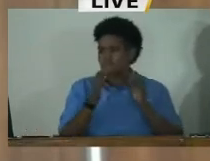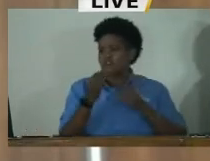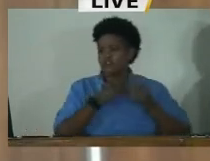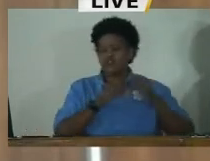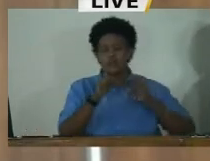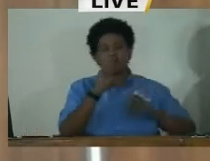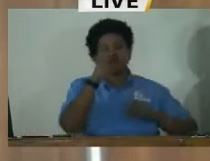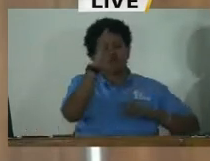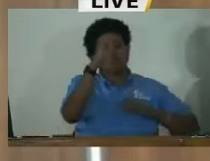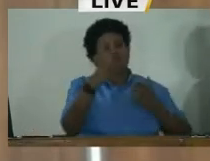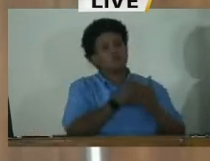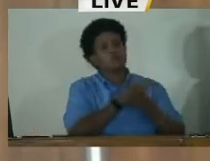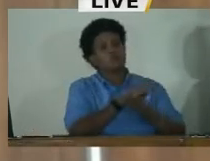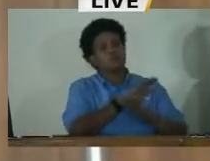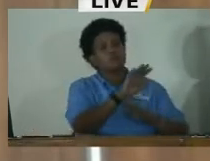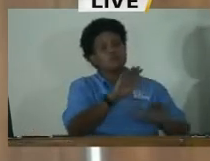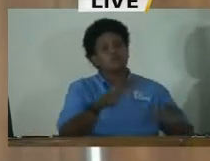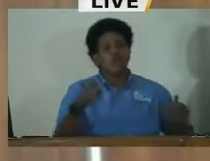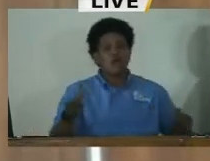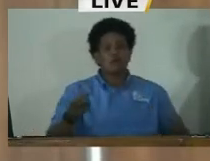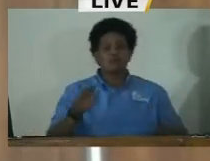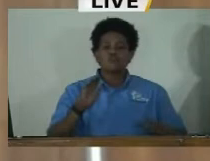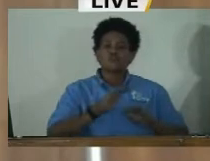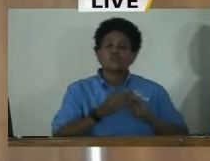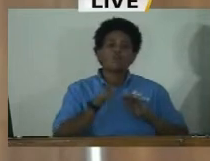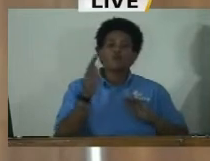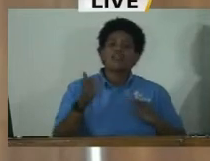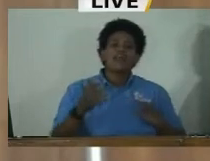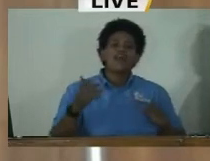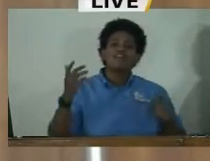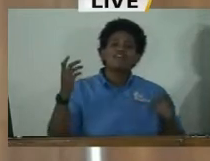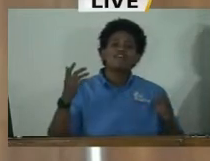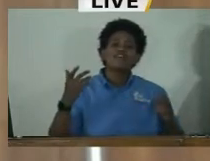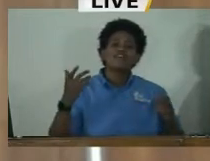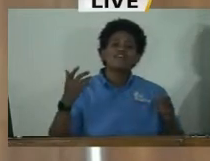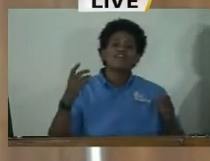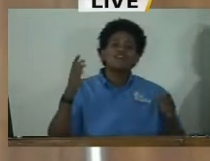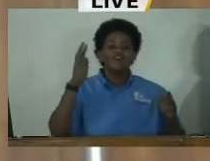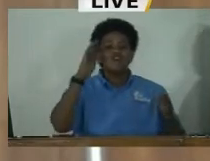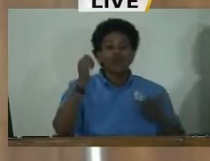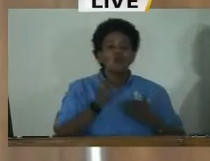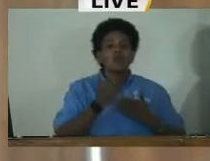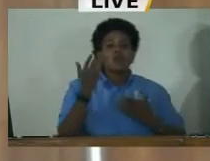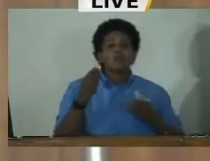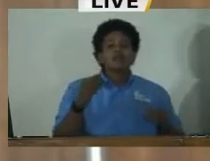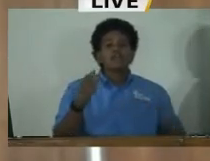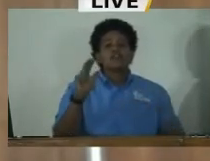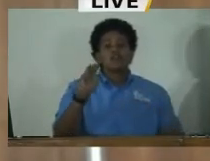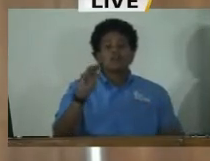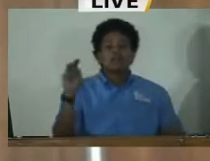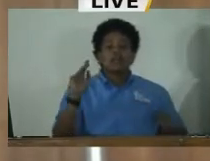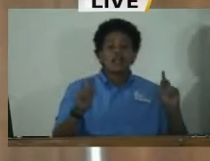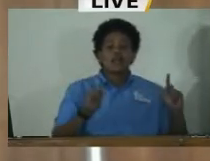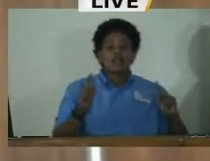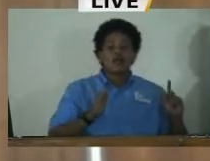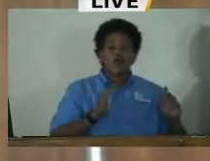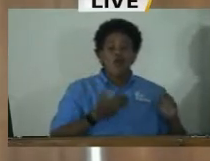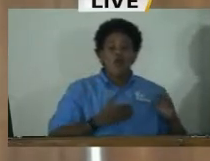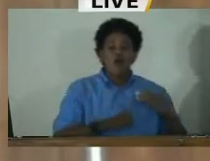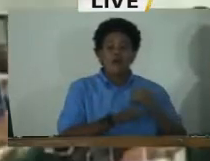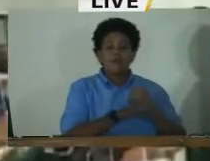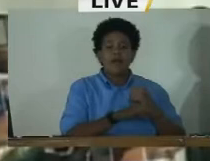never create true wealth for 3 million people by just selling to our 3 million people. Our market is simply, Madam